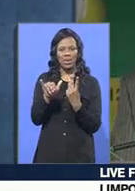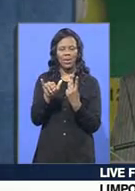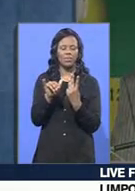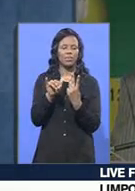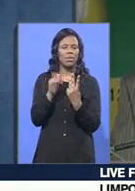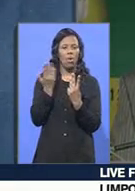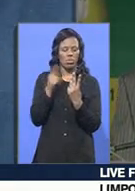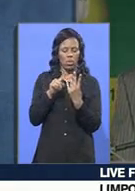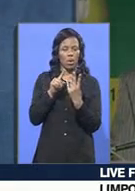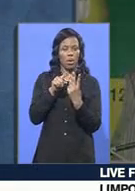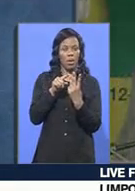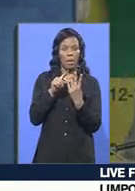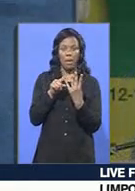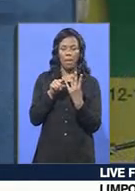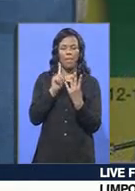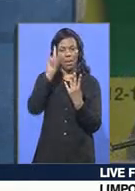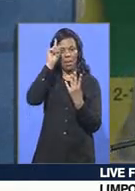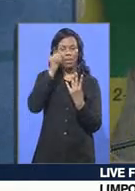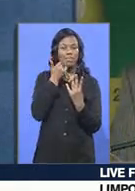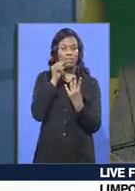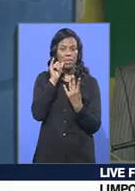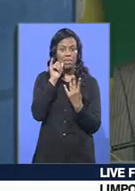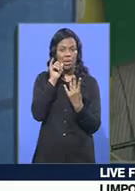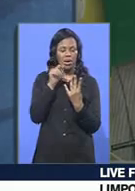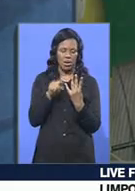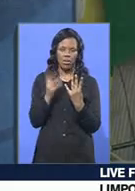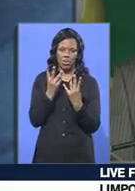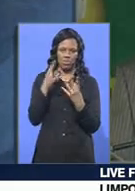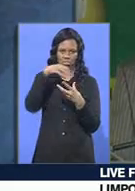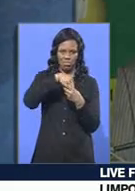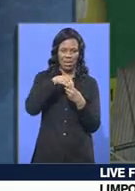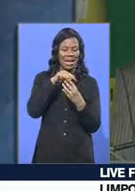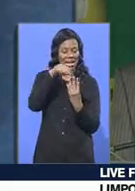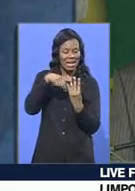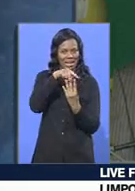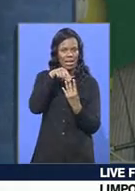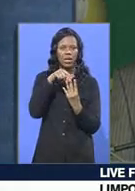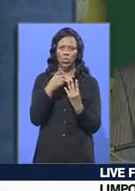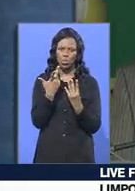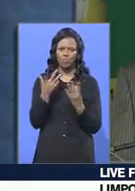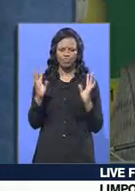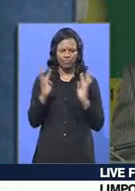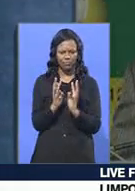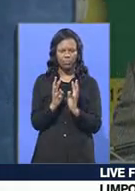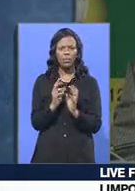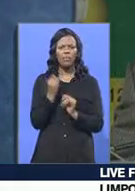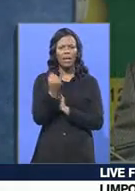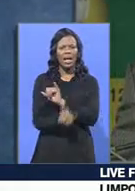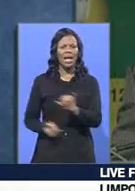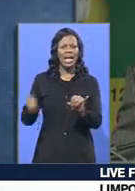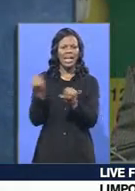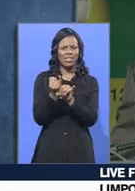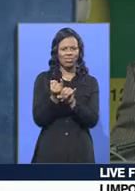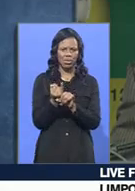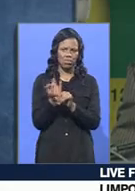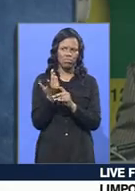and former President Thabo Mbeki as respective heads of international